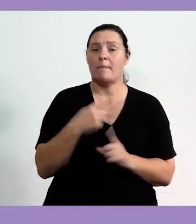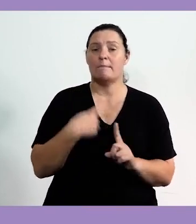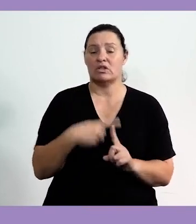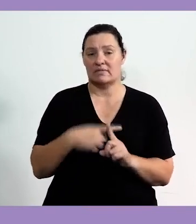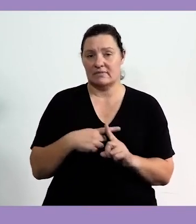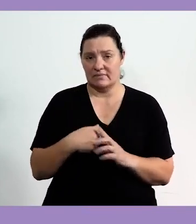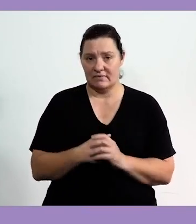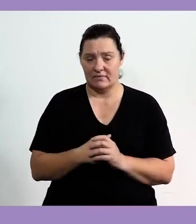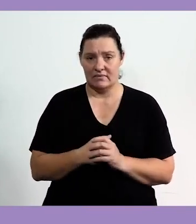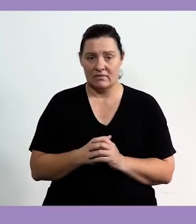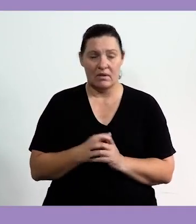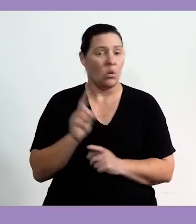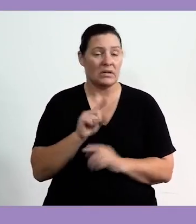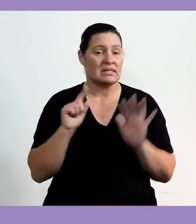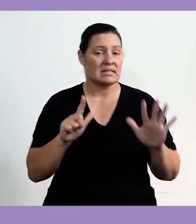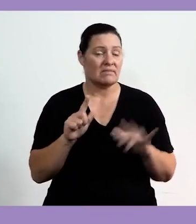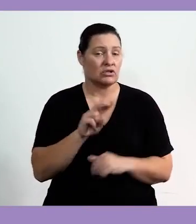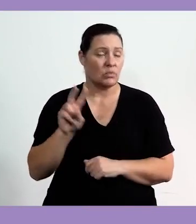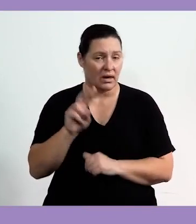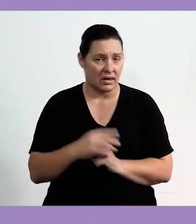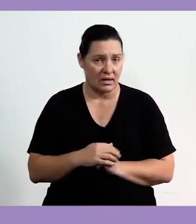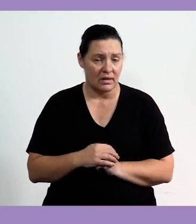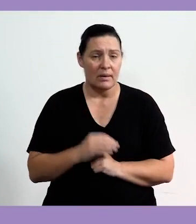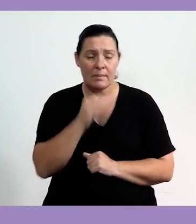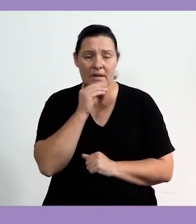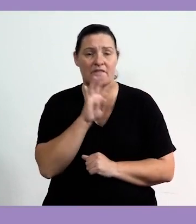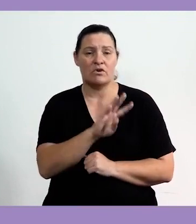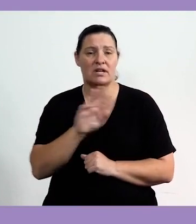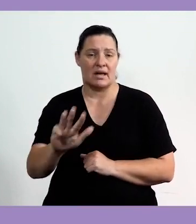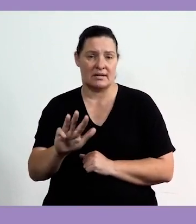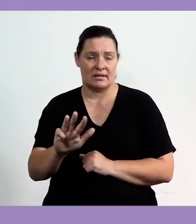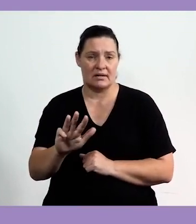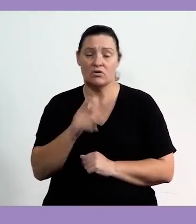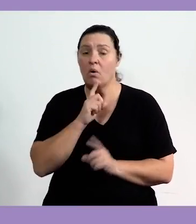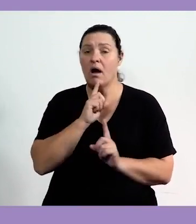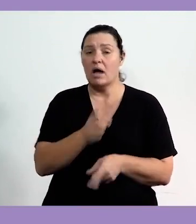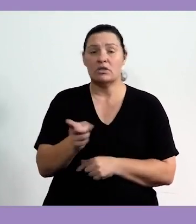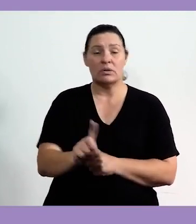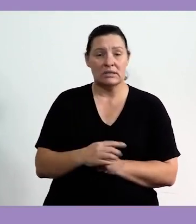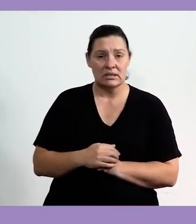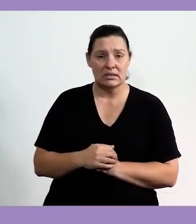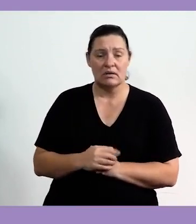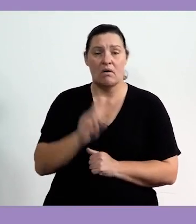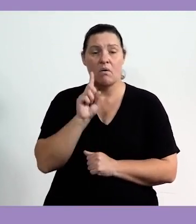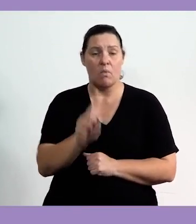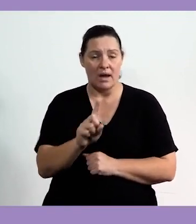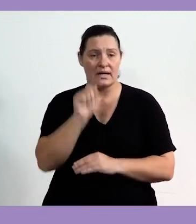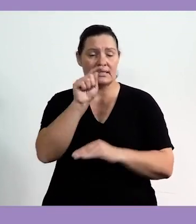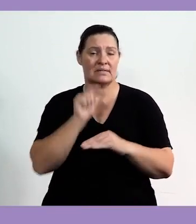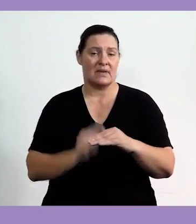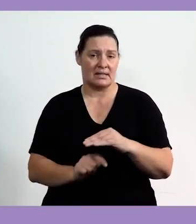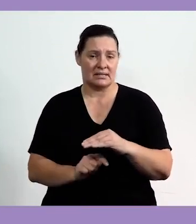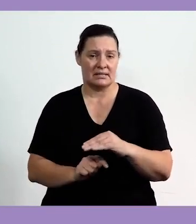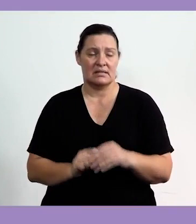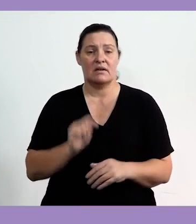our exponent is positive. And what is 7 squared? That is 49. So our answer is going to